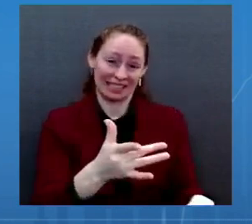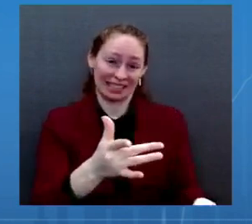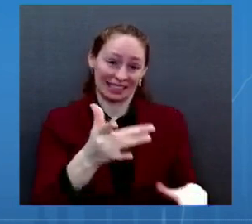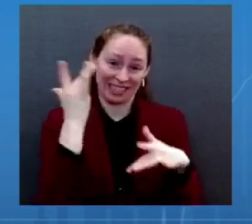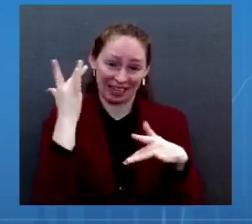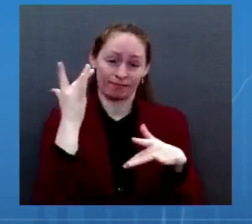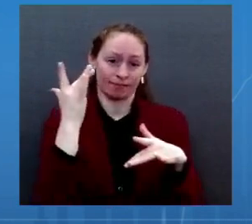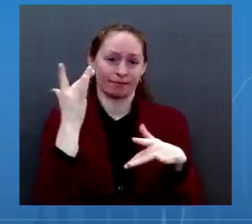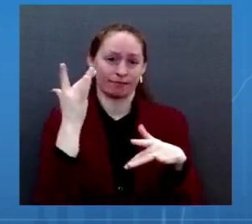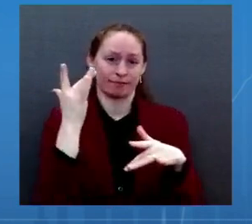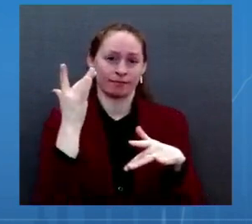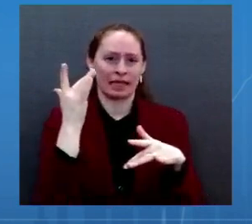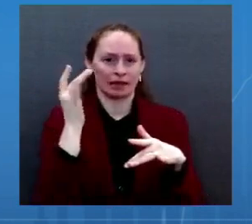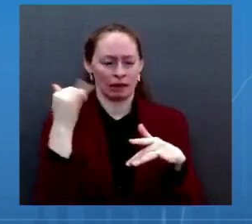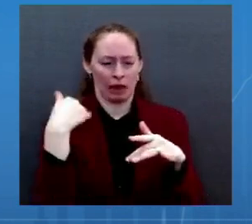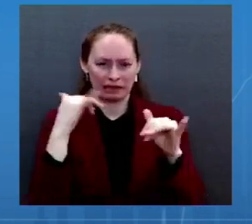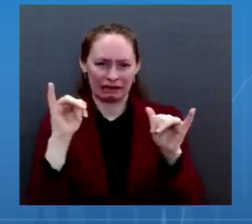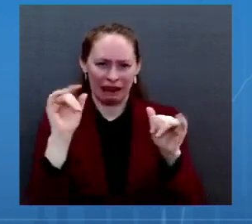now. Thanks for that question.